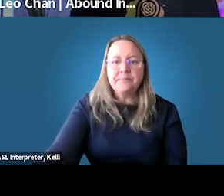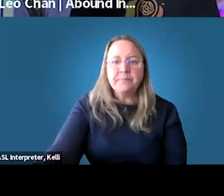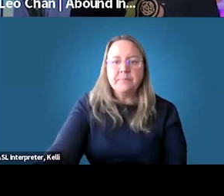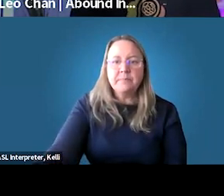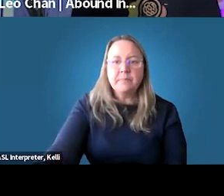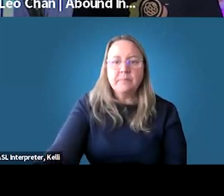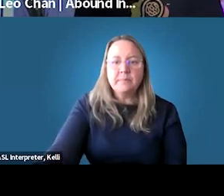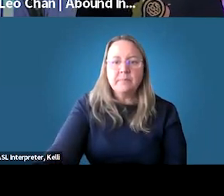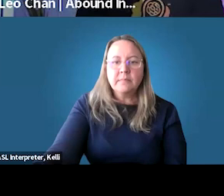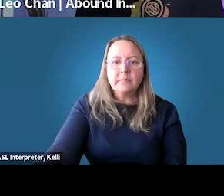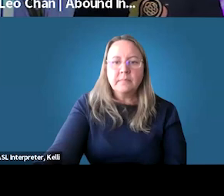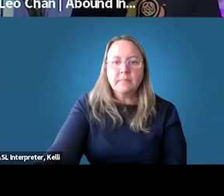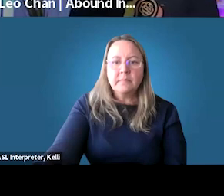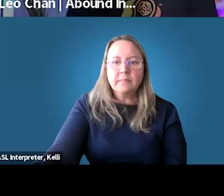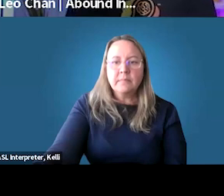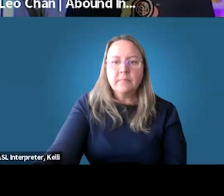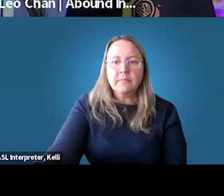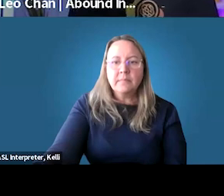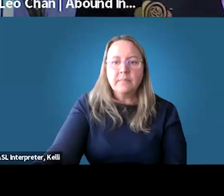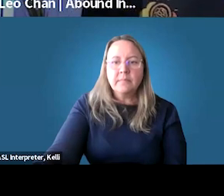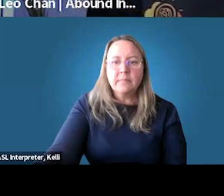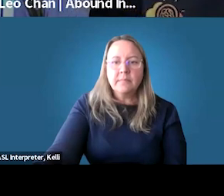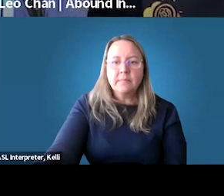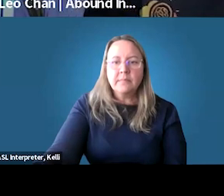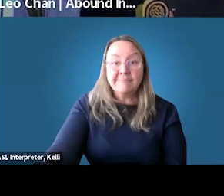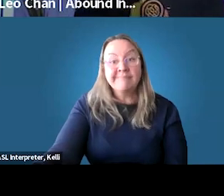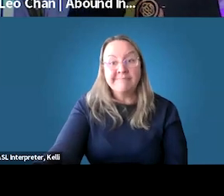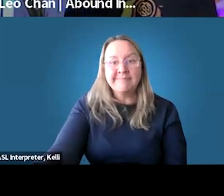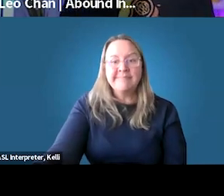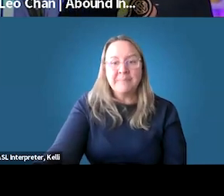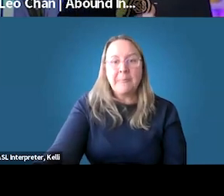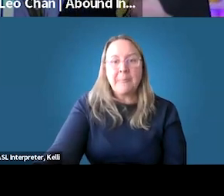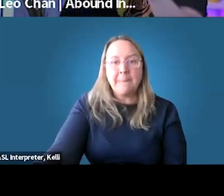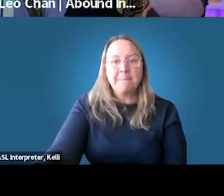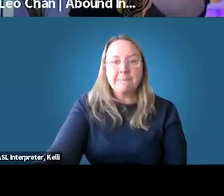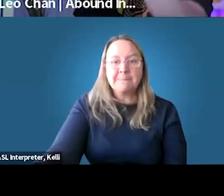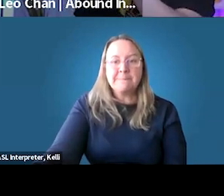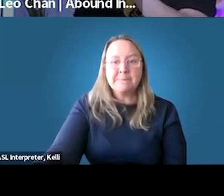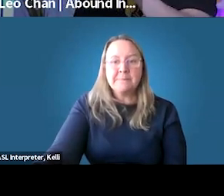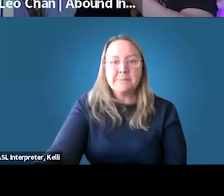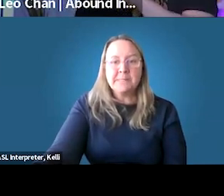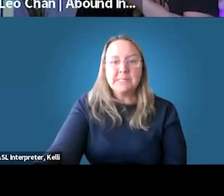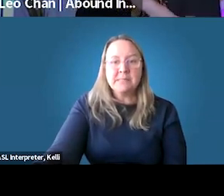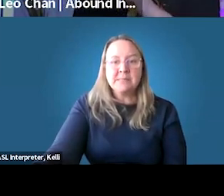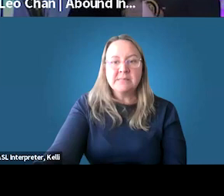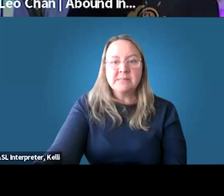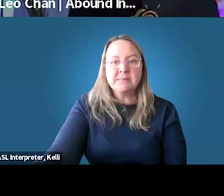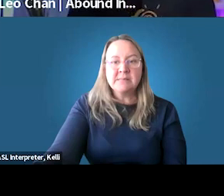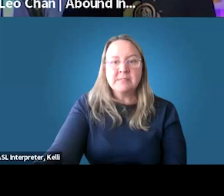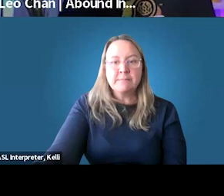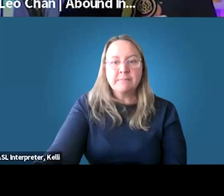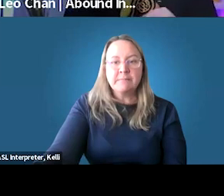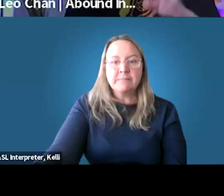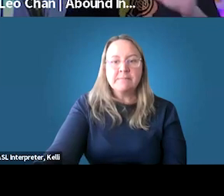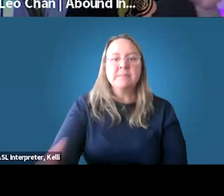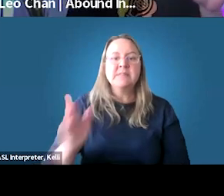What the name of this plant is? Thistle. Love impatient daughters. This is called a